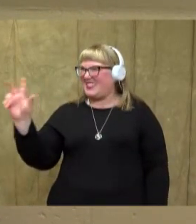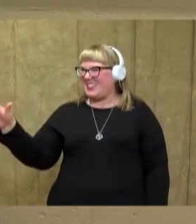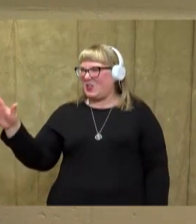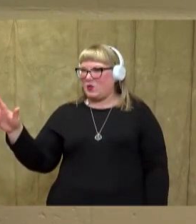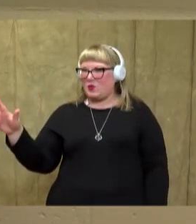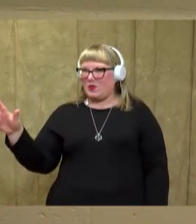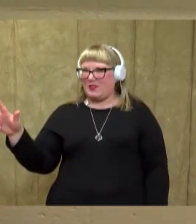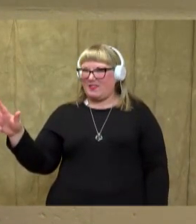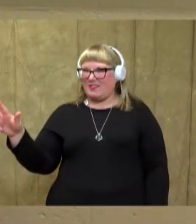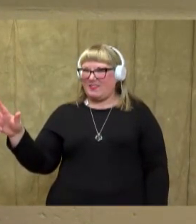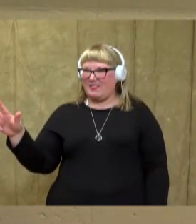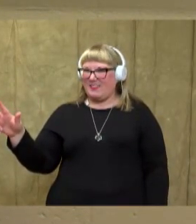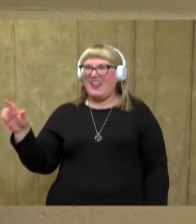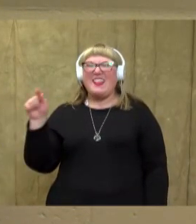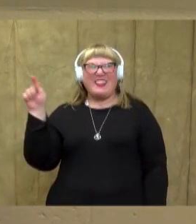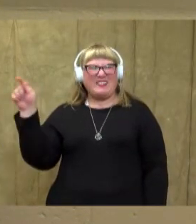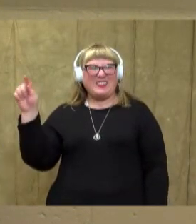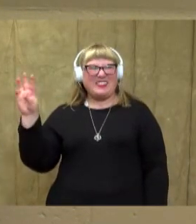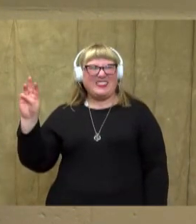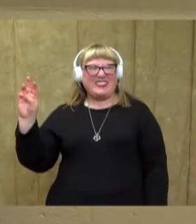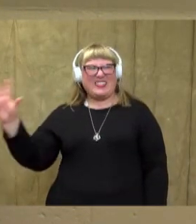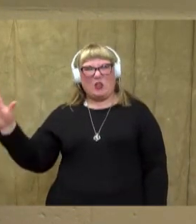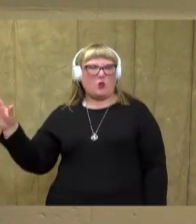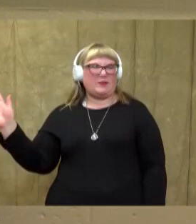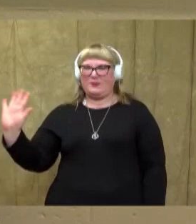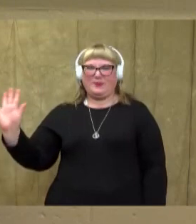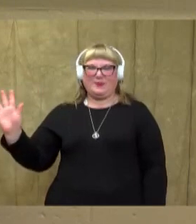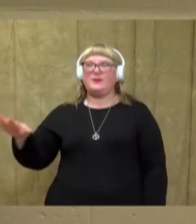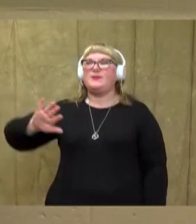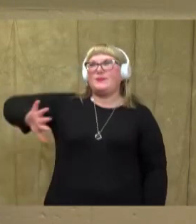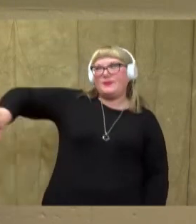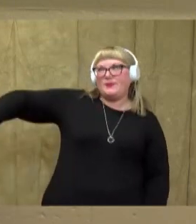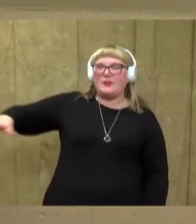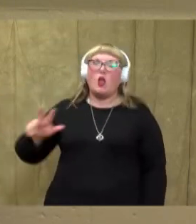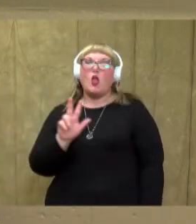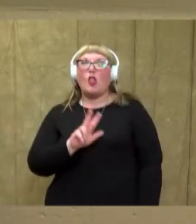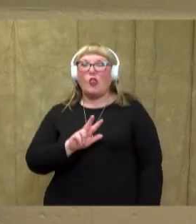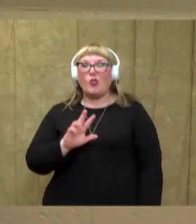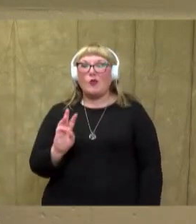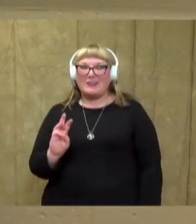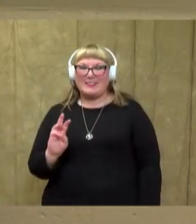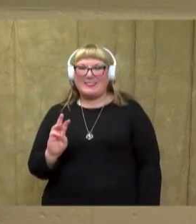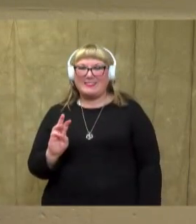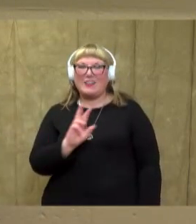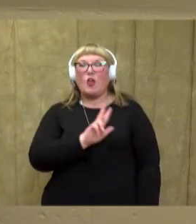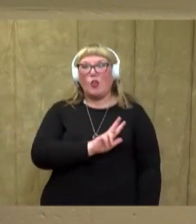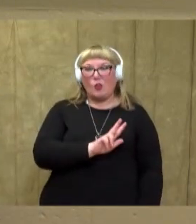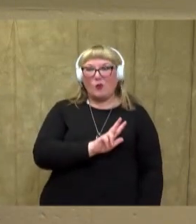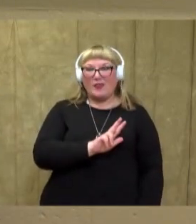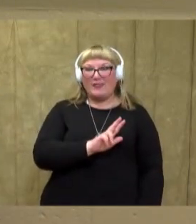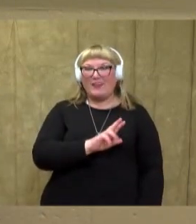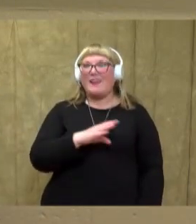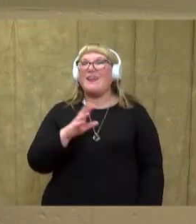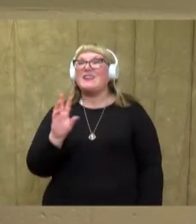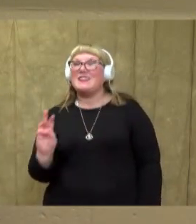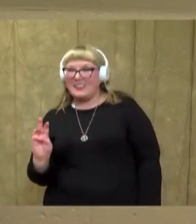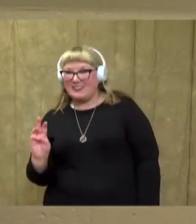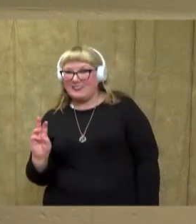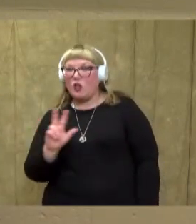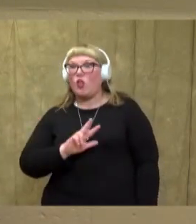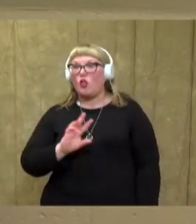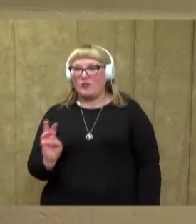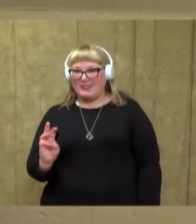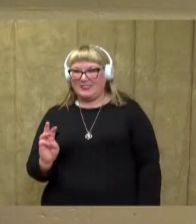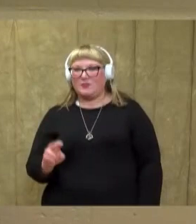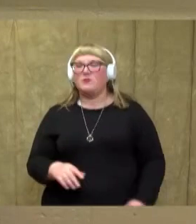a 6 in the tens place and a 3 in the ones place. So this one will be 36 with a 3 in the tens place and a 6 in the ones place.